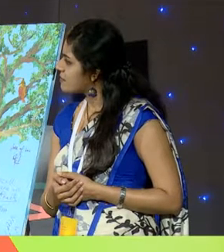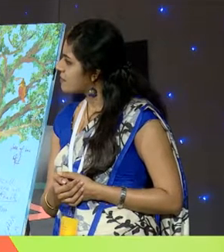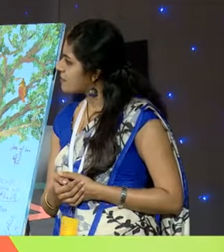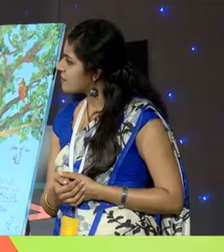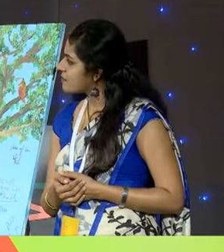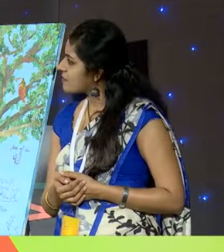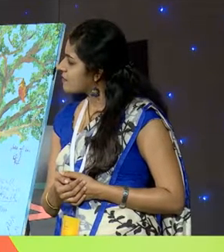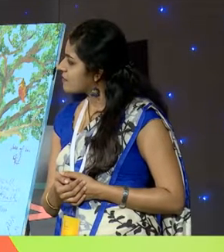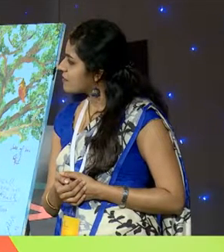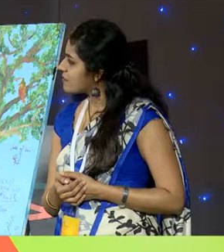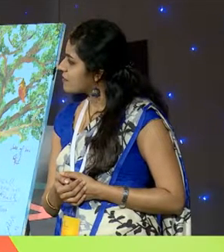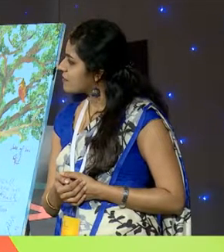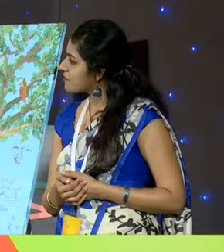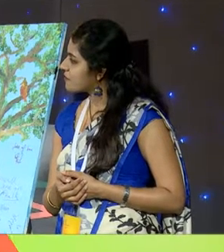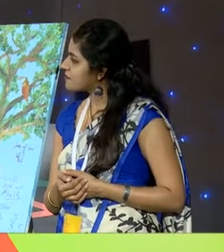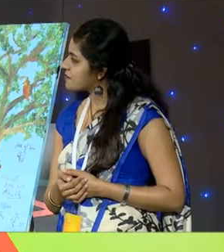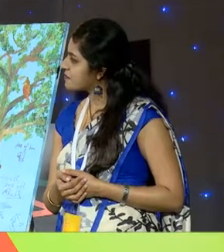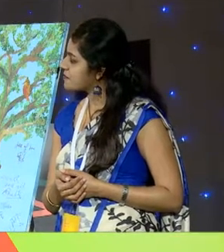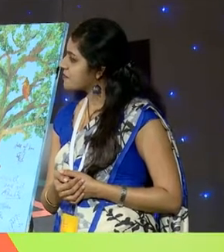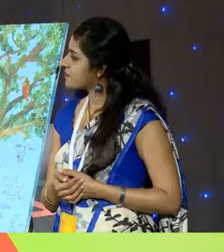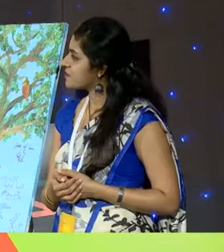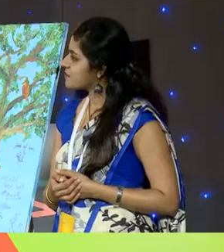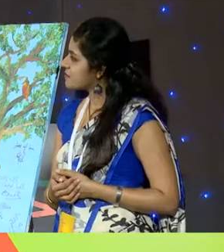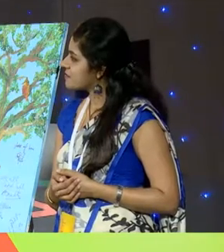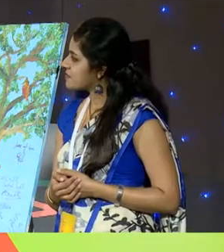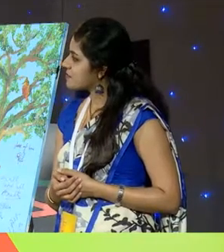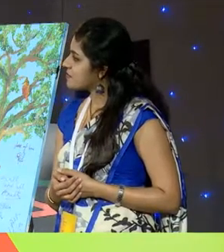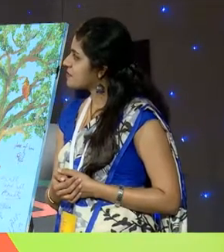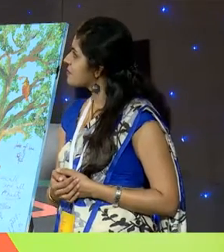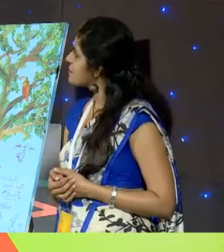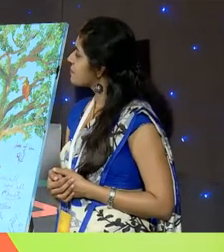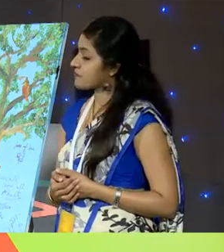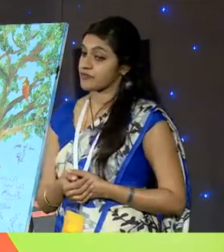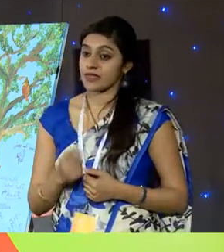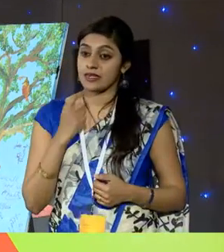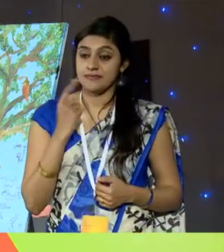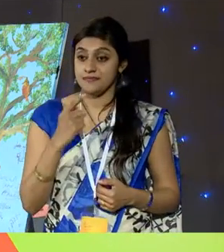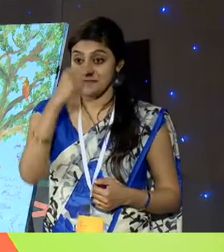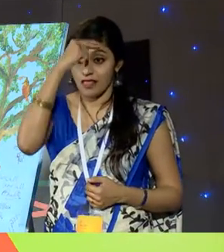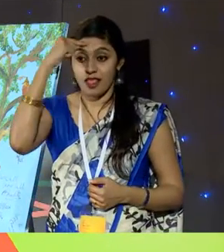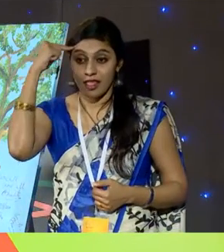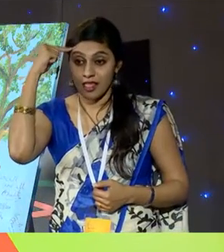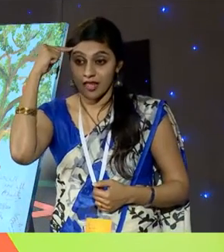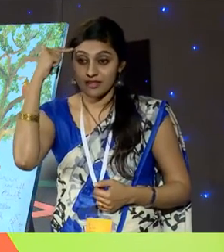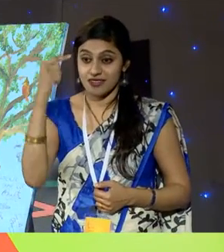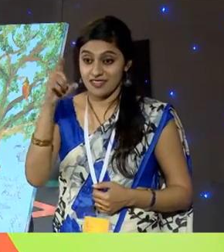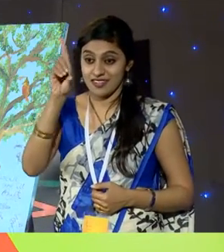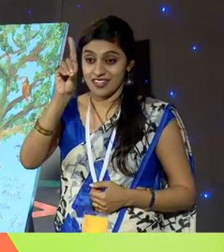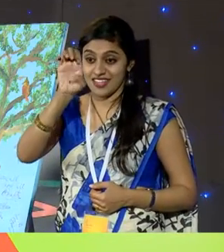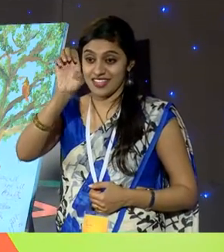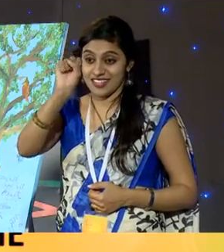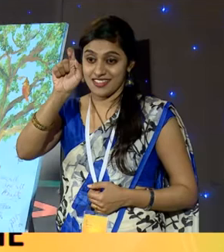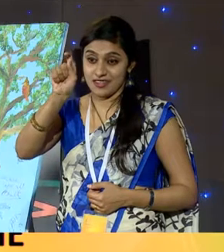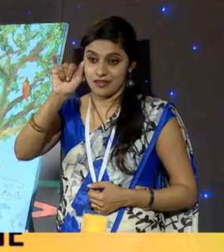chance, but a matter of choice. It's not a thing to be waited for, but a thing to be achieved." I chose this quote